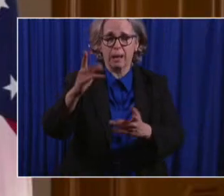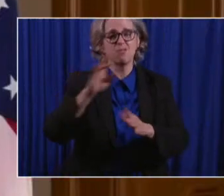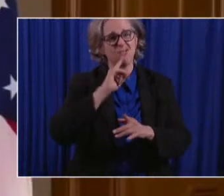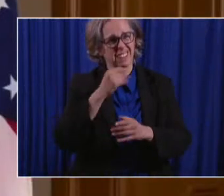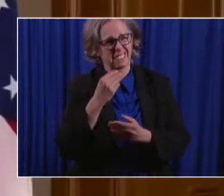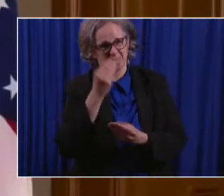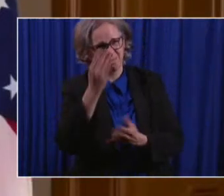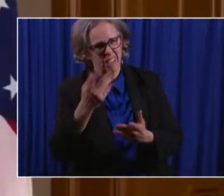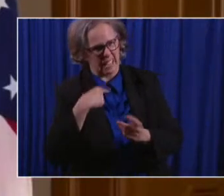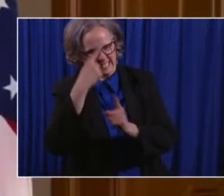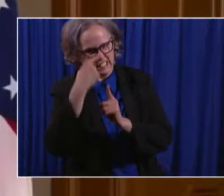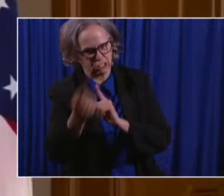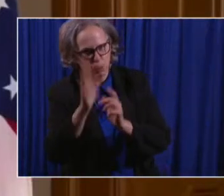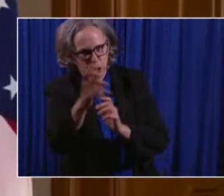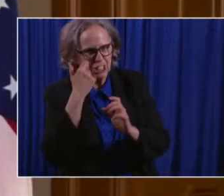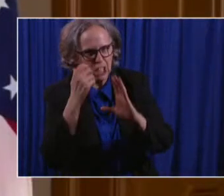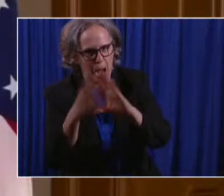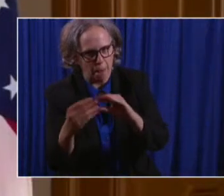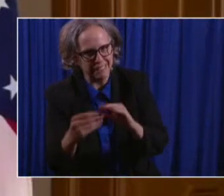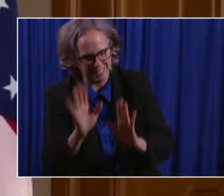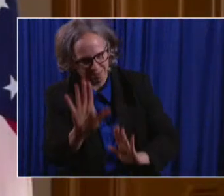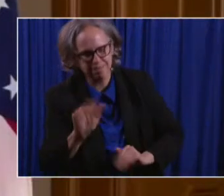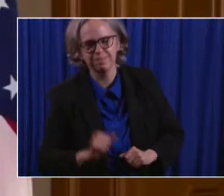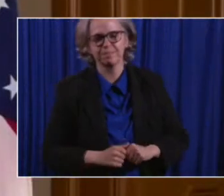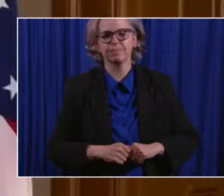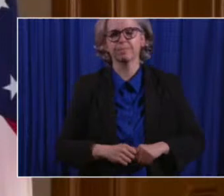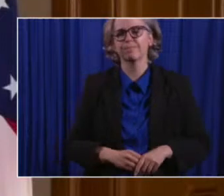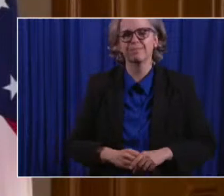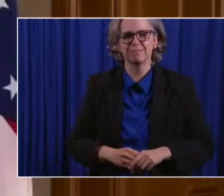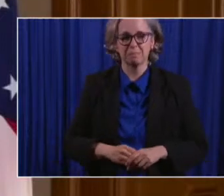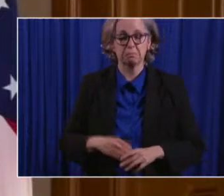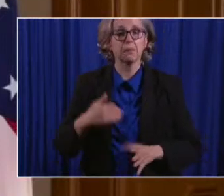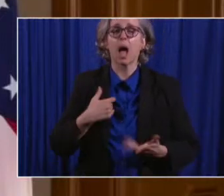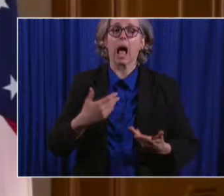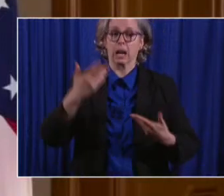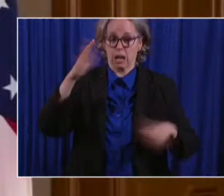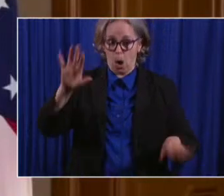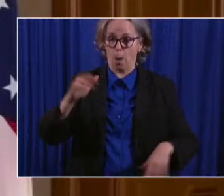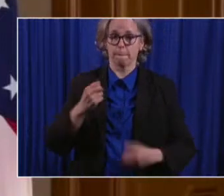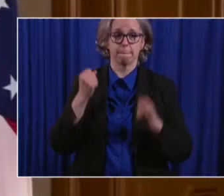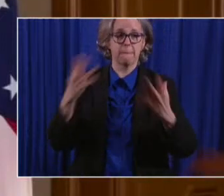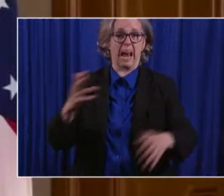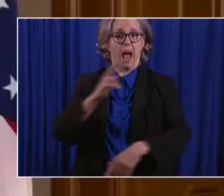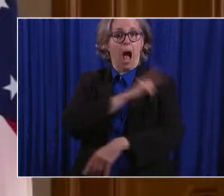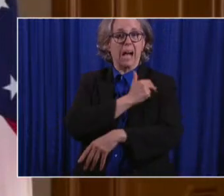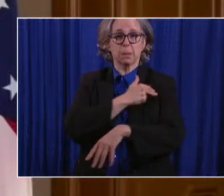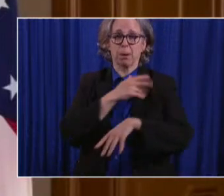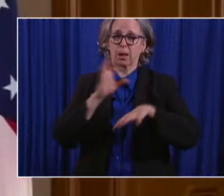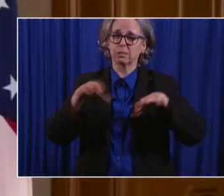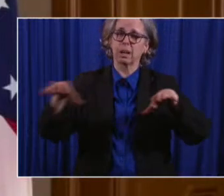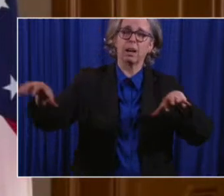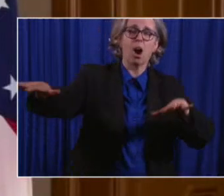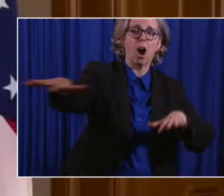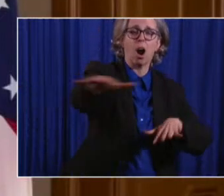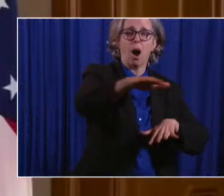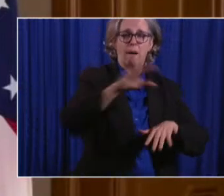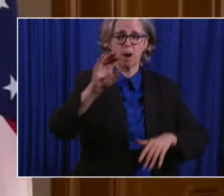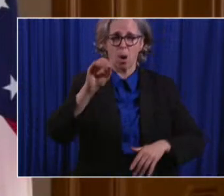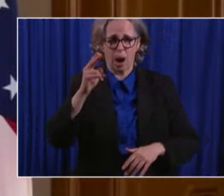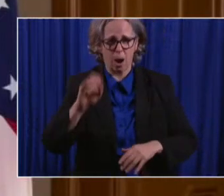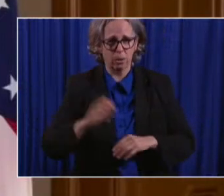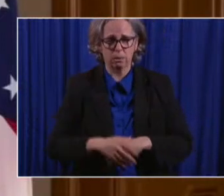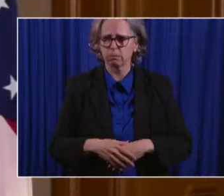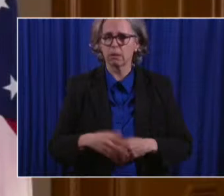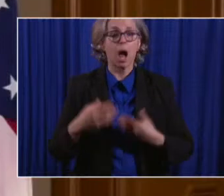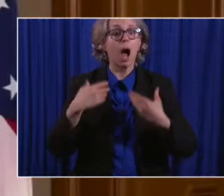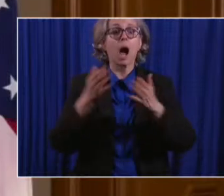We have seen hospitals that have attached incentives for their own employees. Cleveland Clinic,